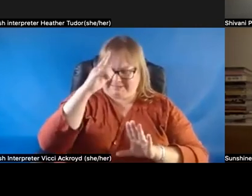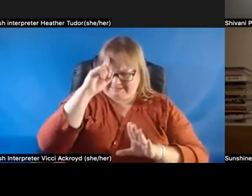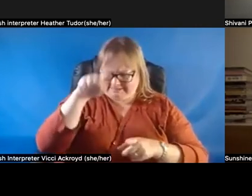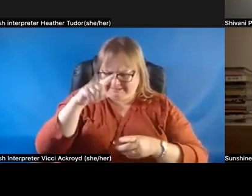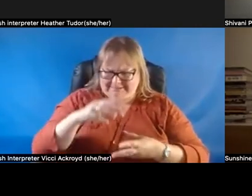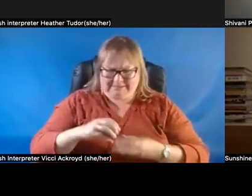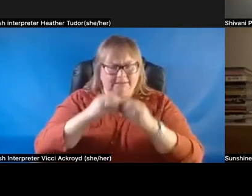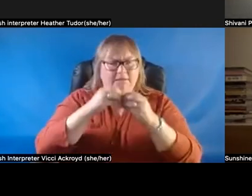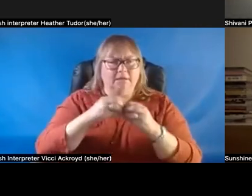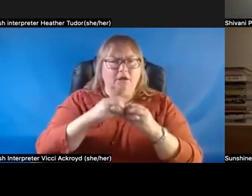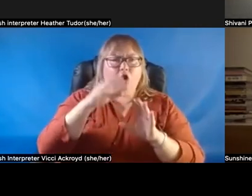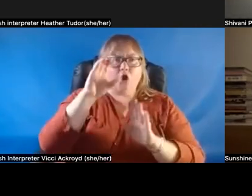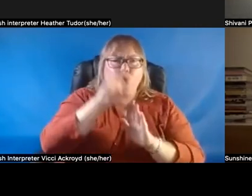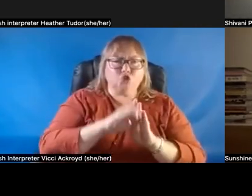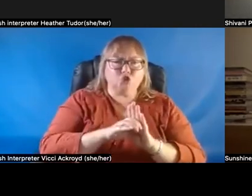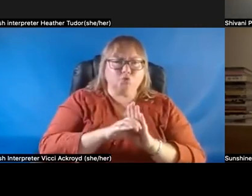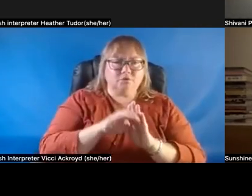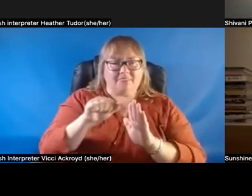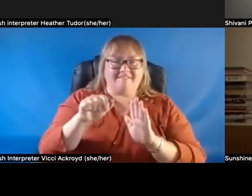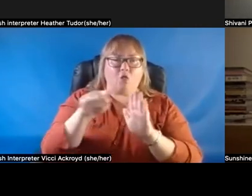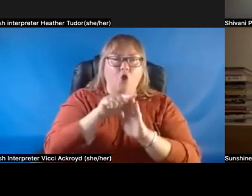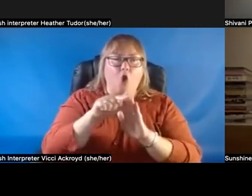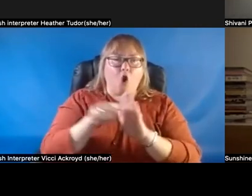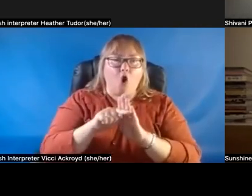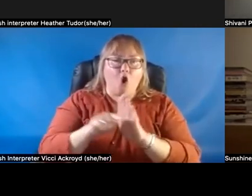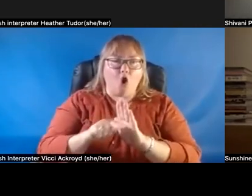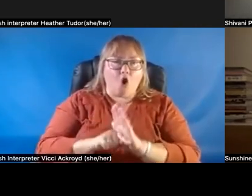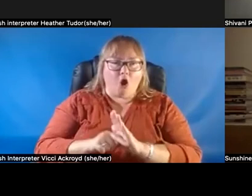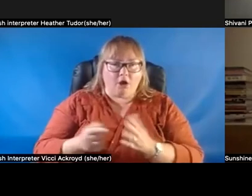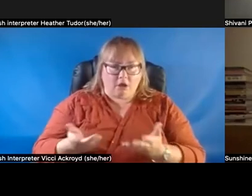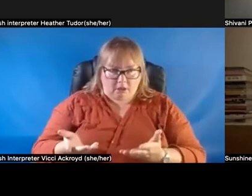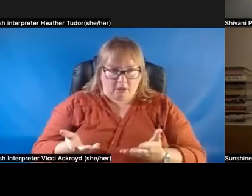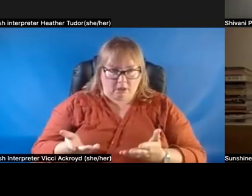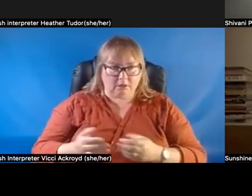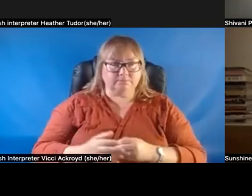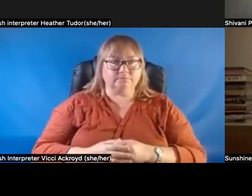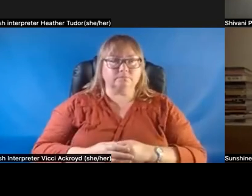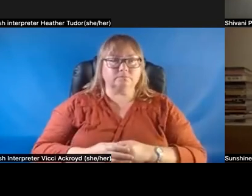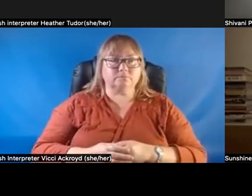and I have made the laws, but then if the people who are